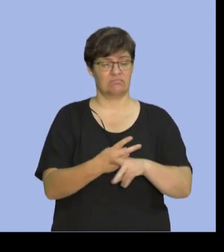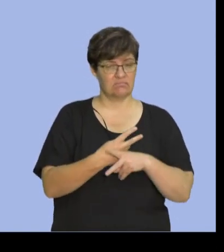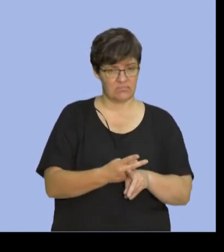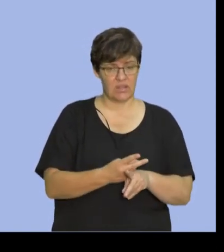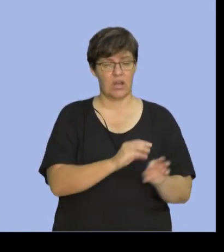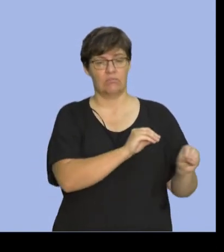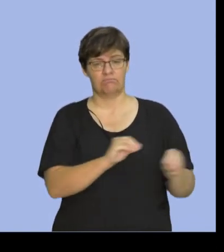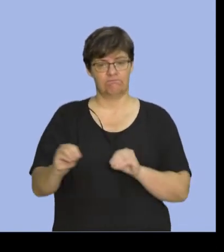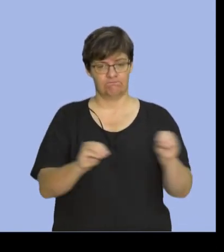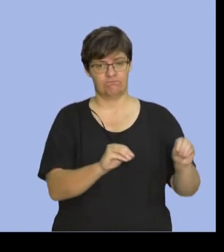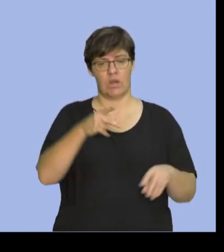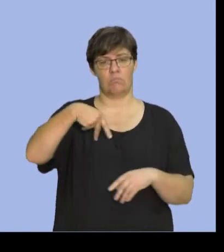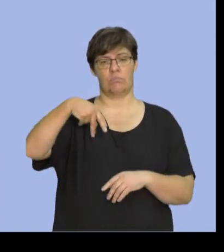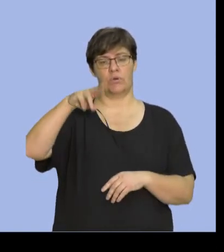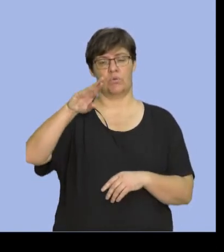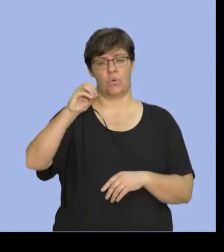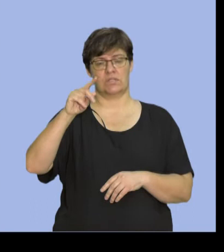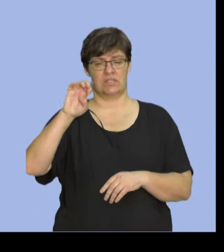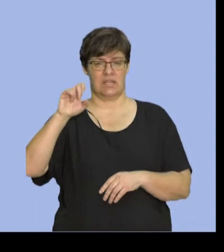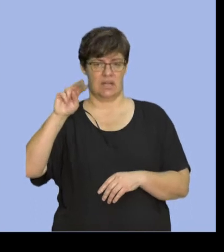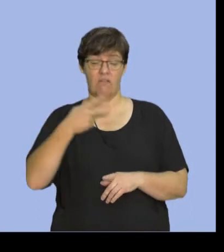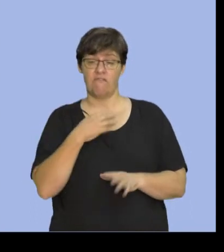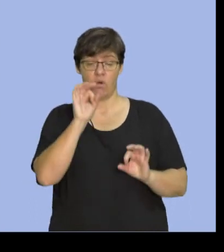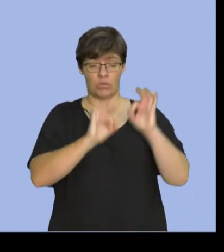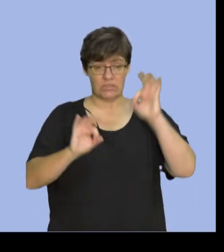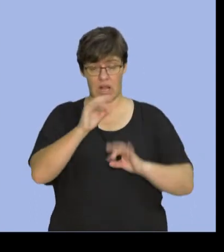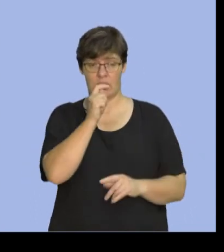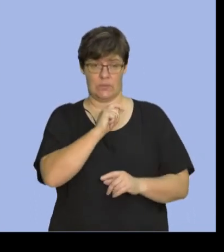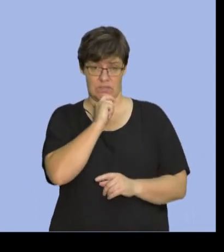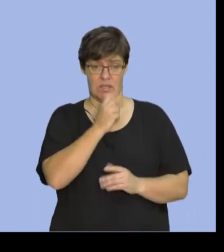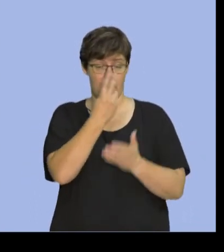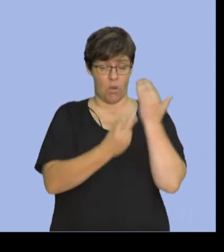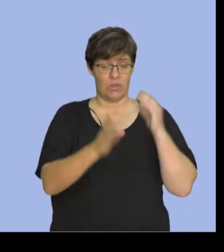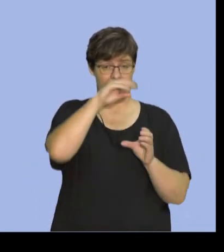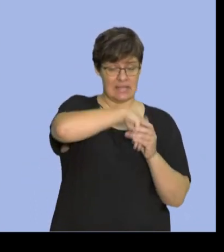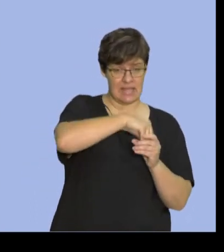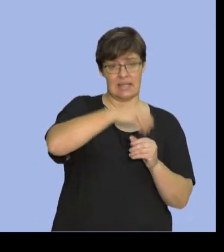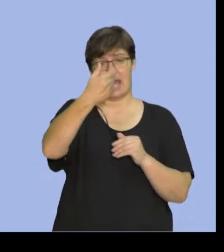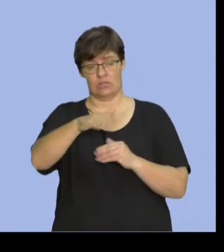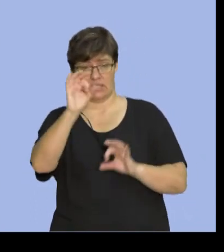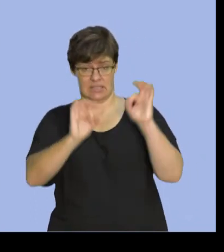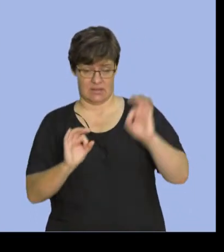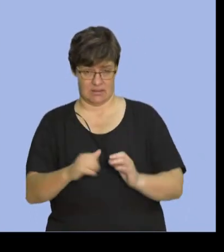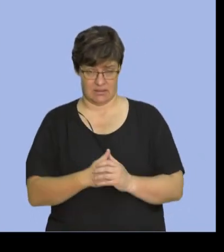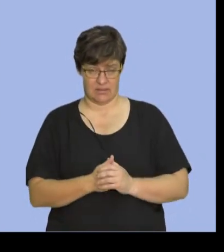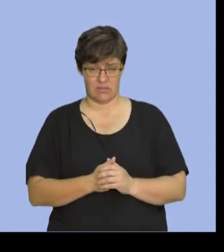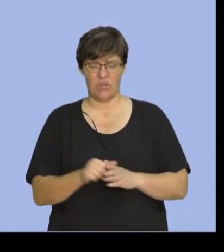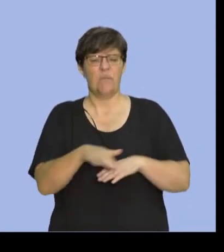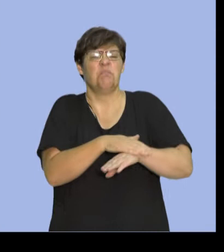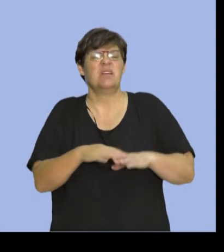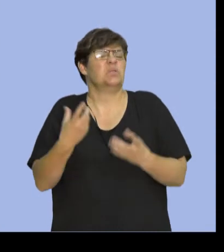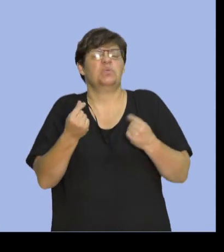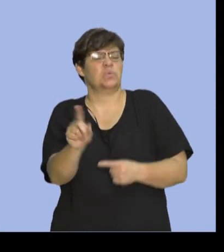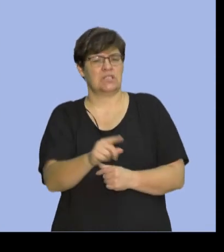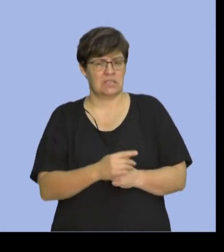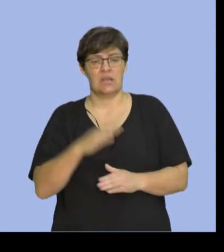the proteins for cellular utilization, both in and out of the cell. So this basically allows for the